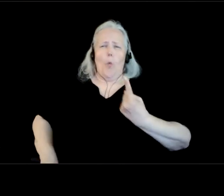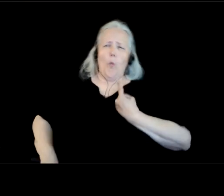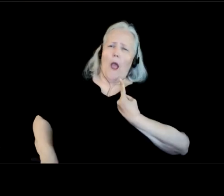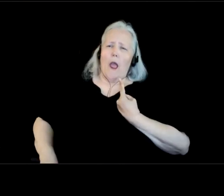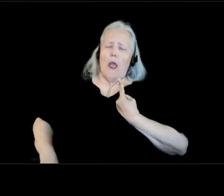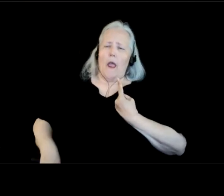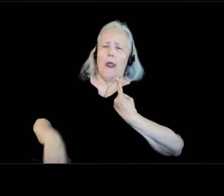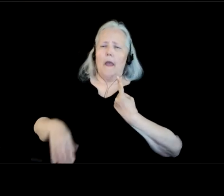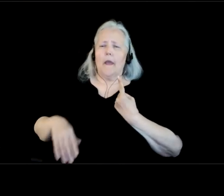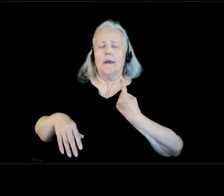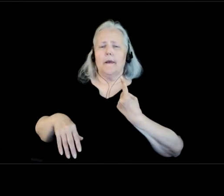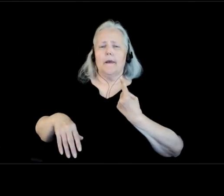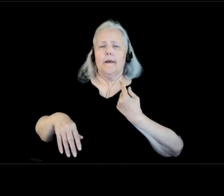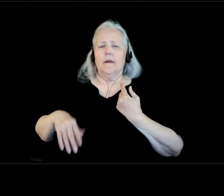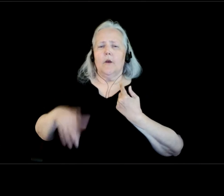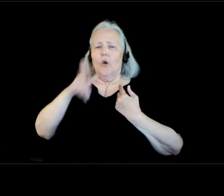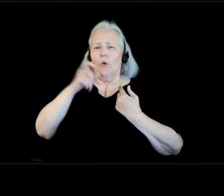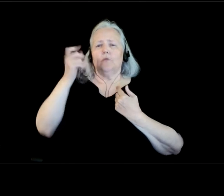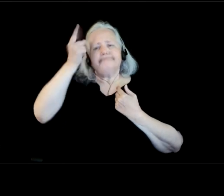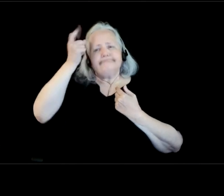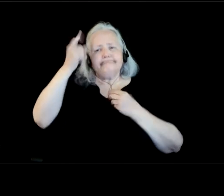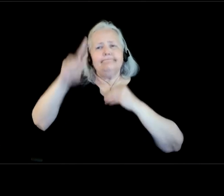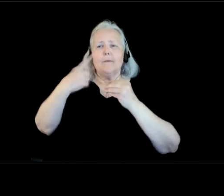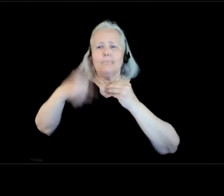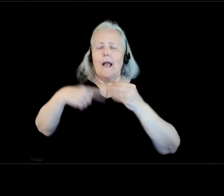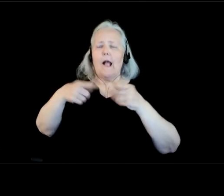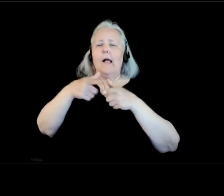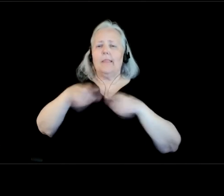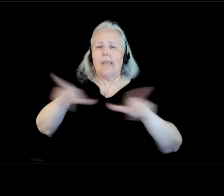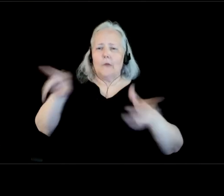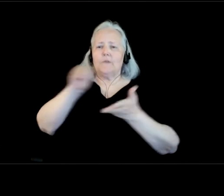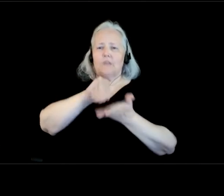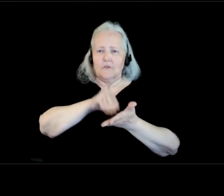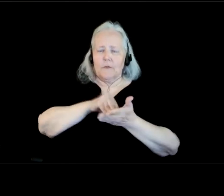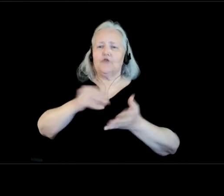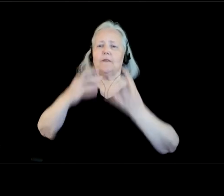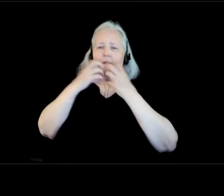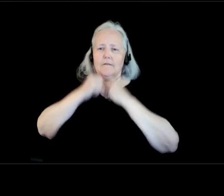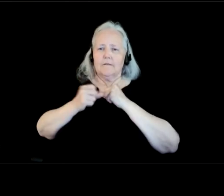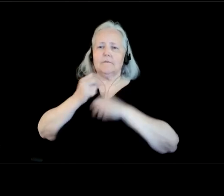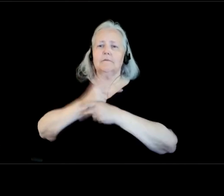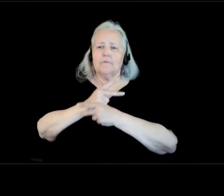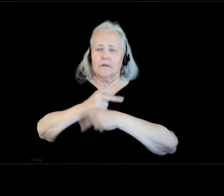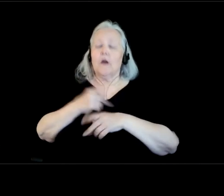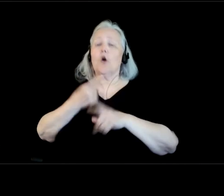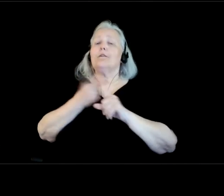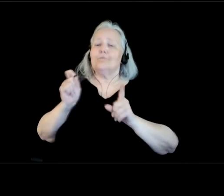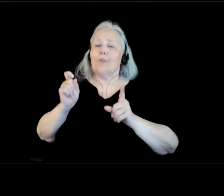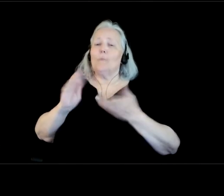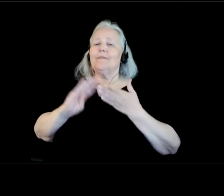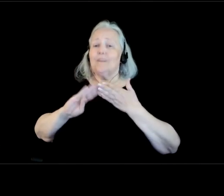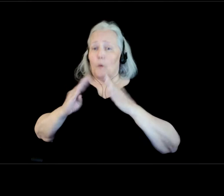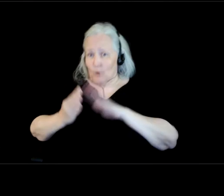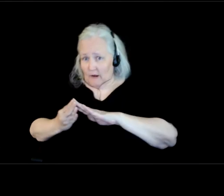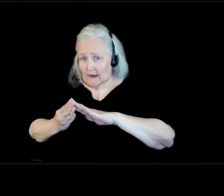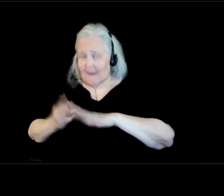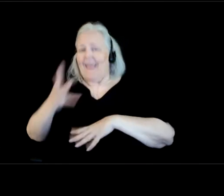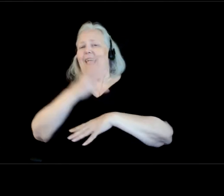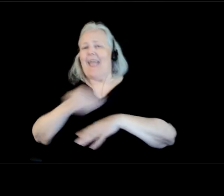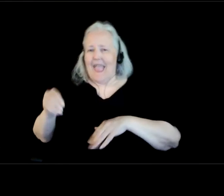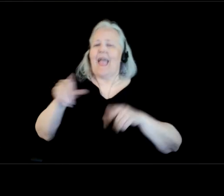language documentation and conservation from that community perspective, but also from the science of